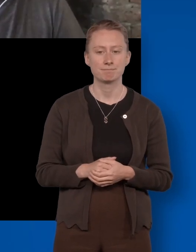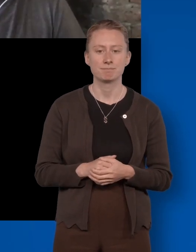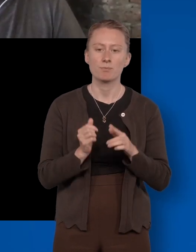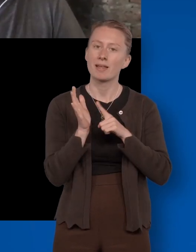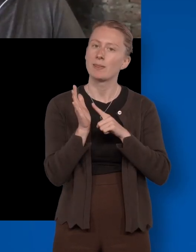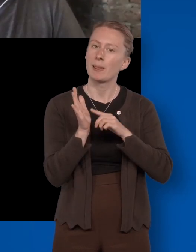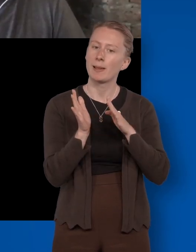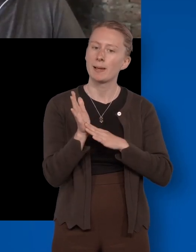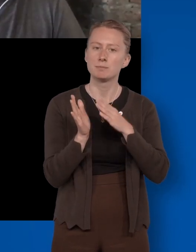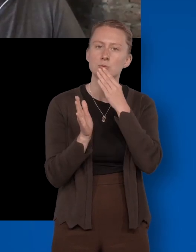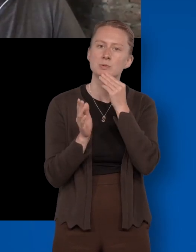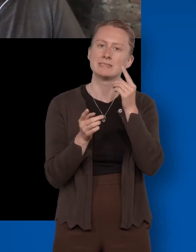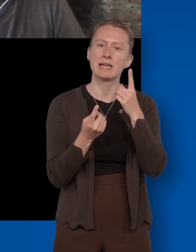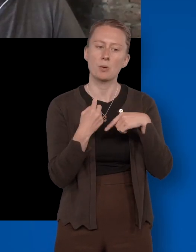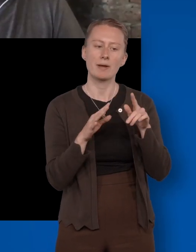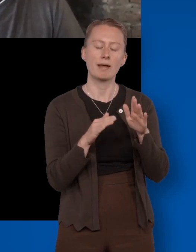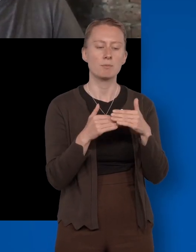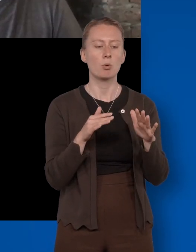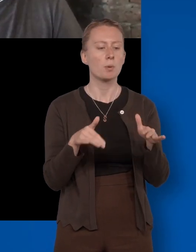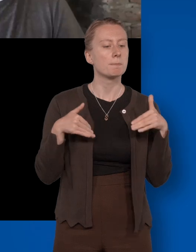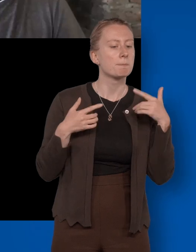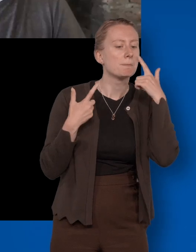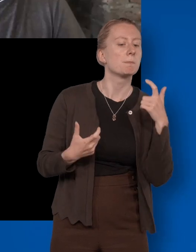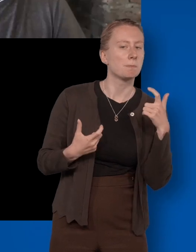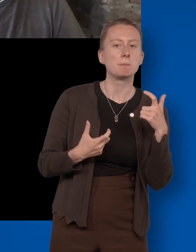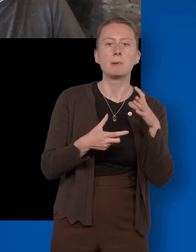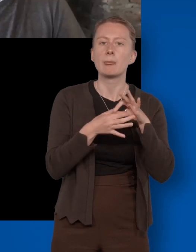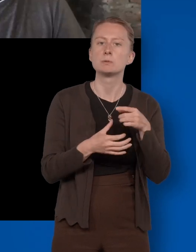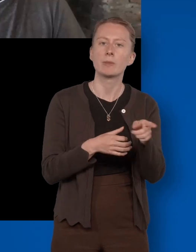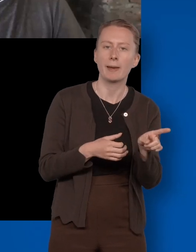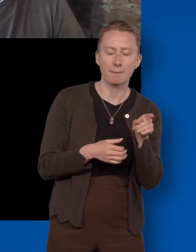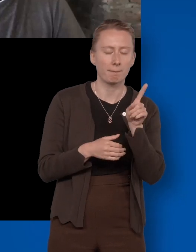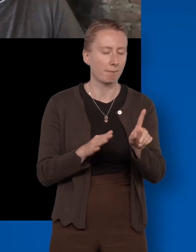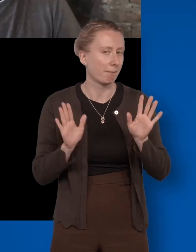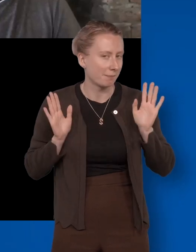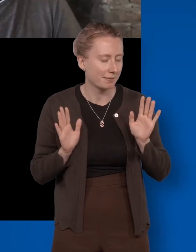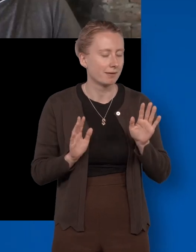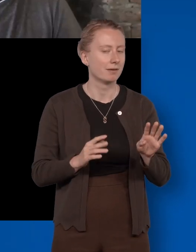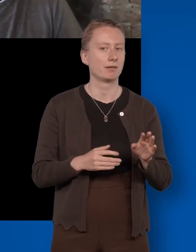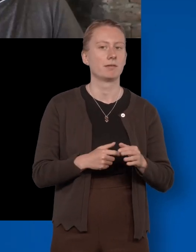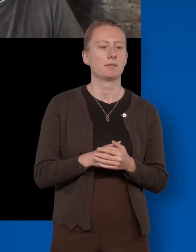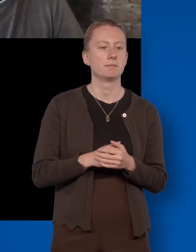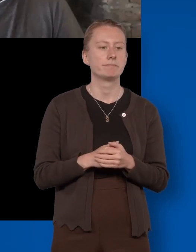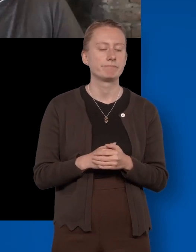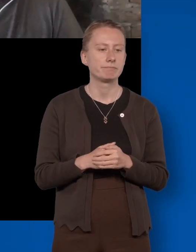The LMs we're a bit agnostic with respect to them. I mean, it's of course in principle that is.